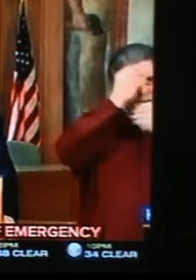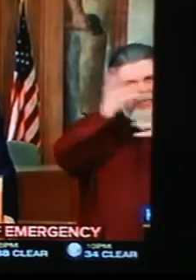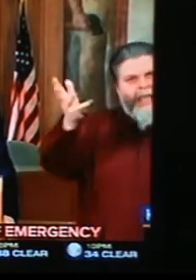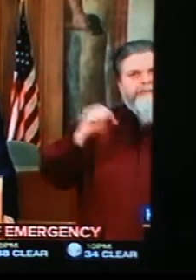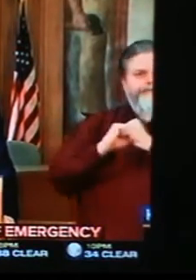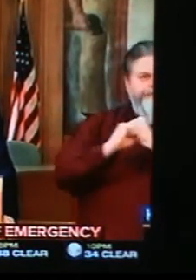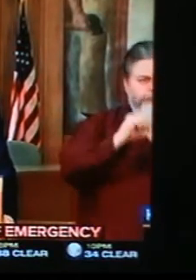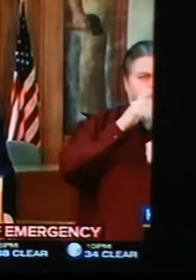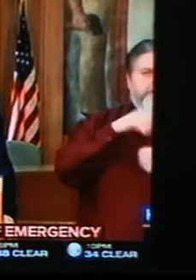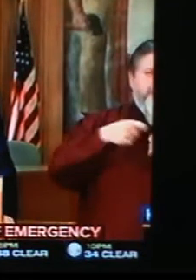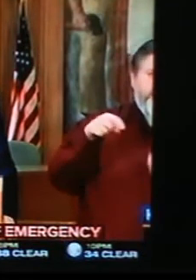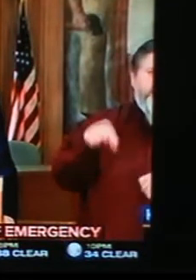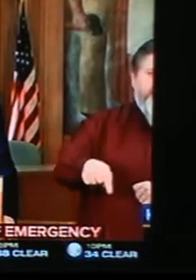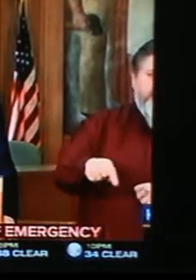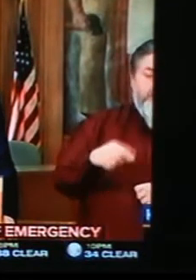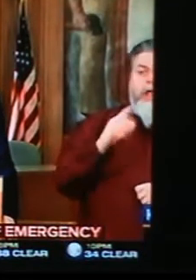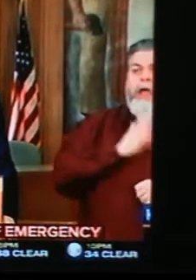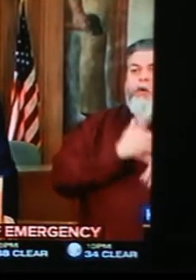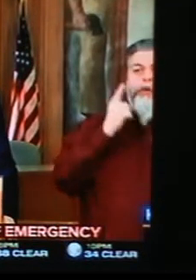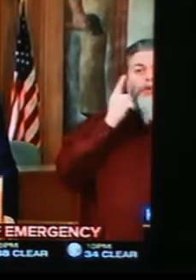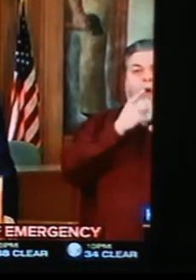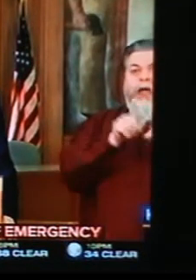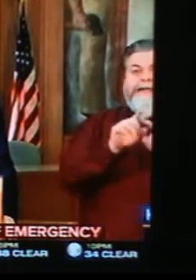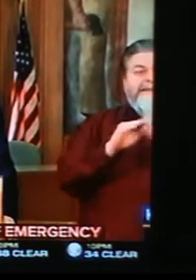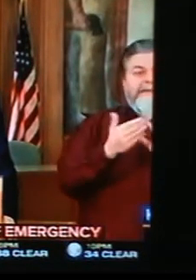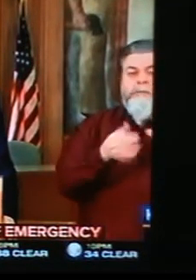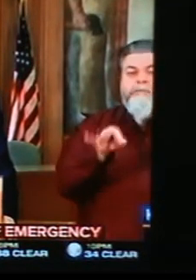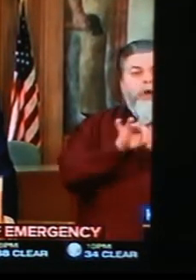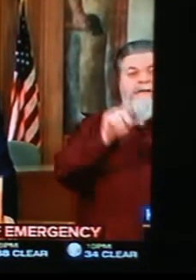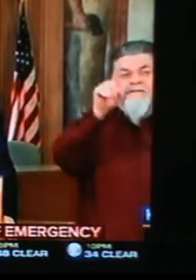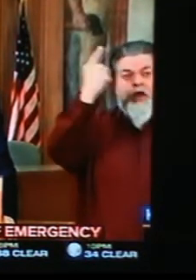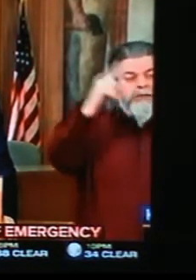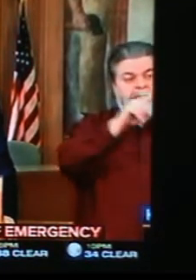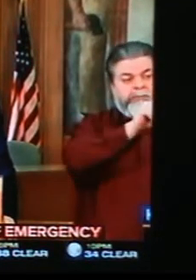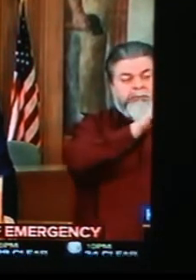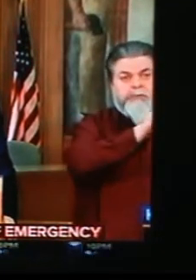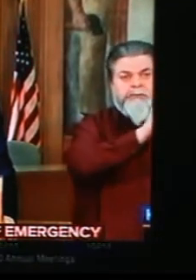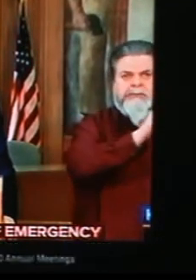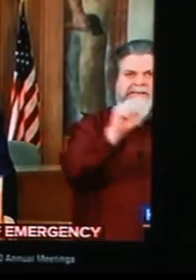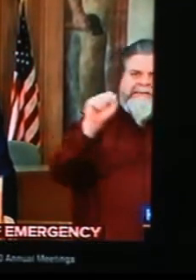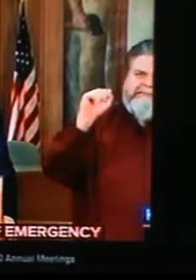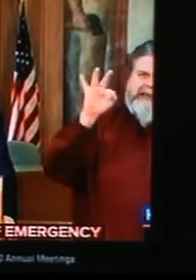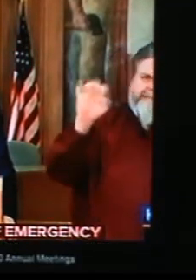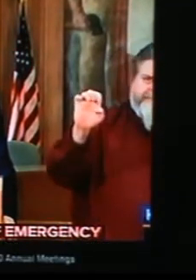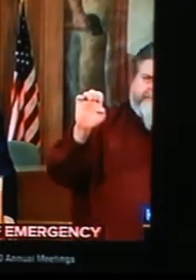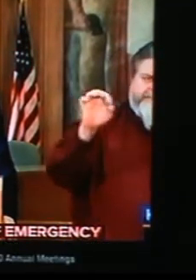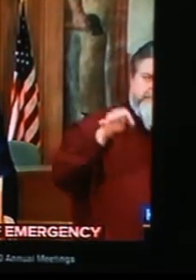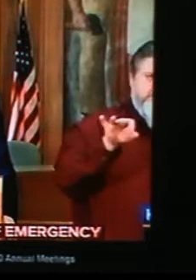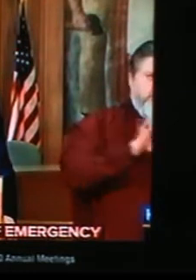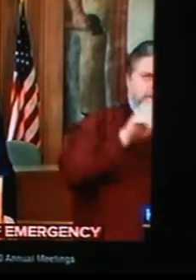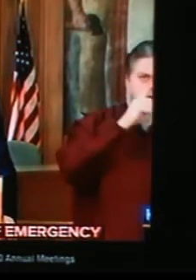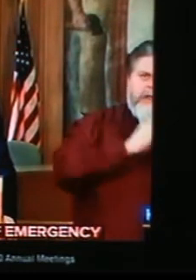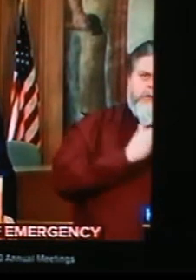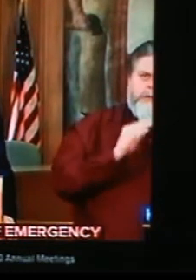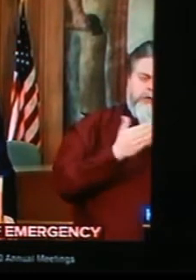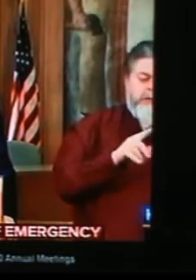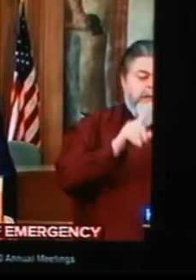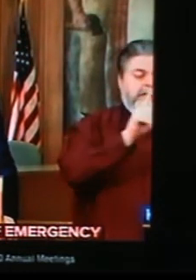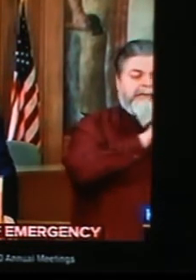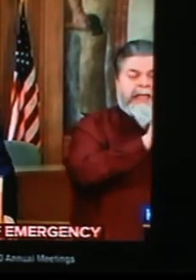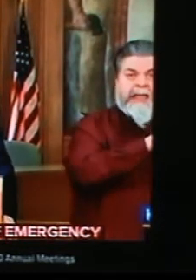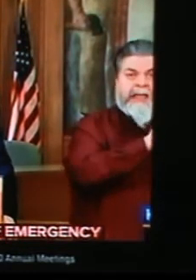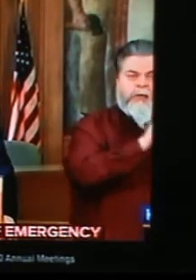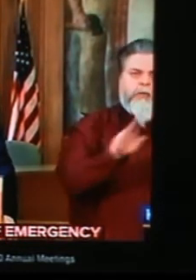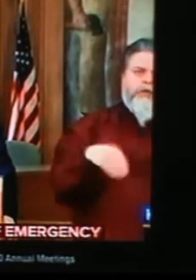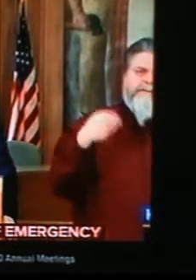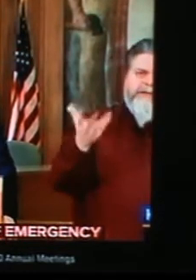as a city is just to ensure that we, one, keep the community safe. That's goal number one. But second, that we continue to provide